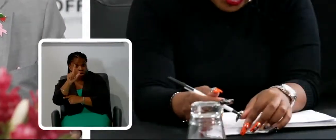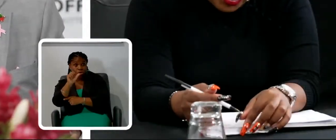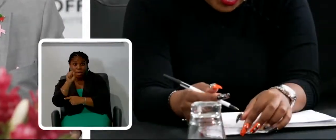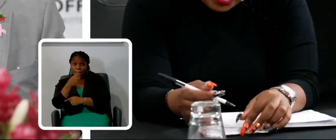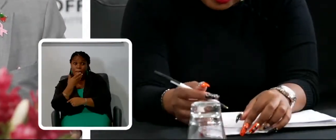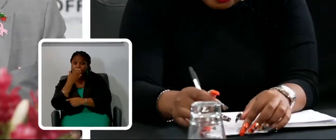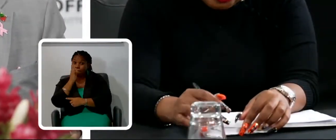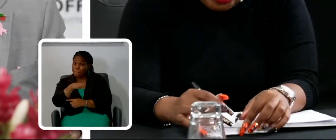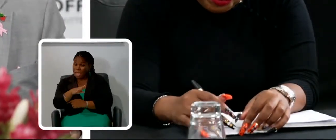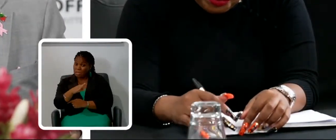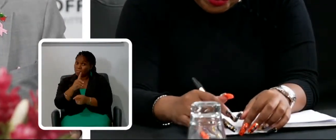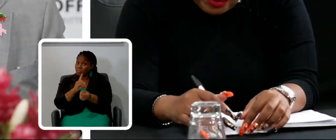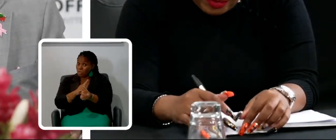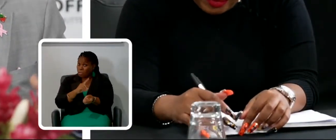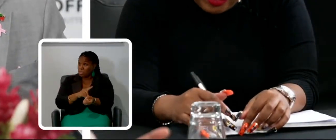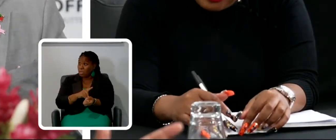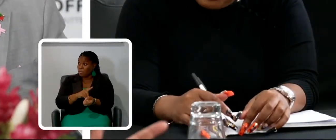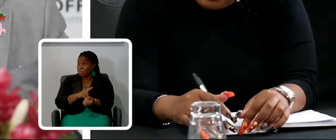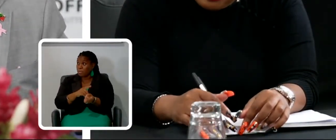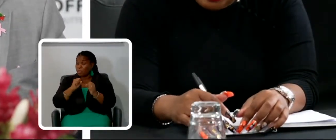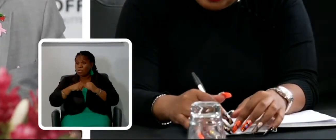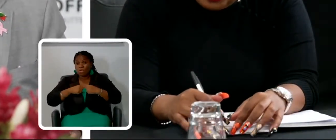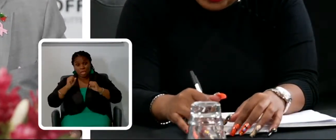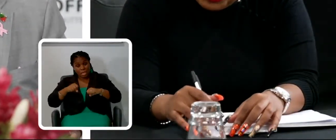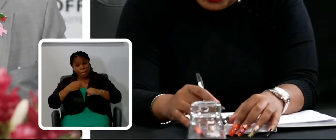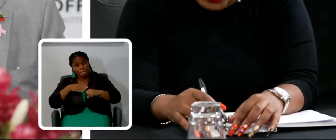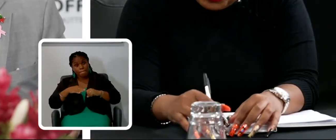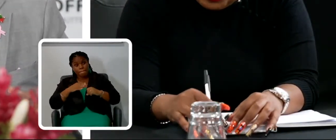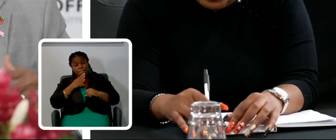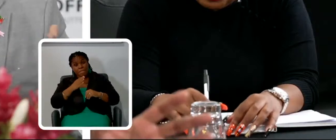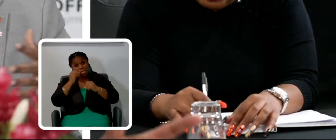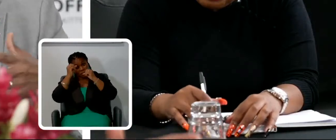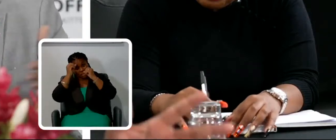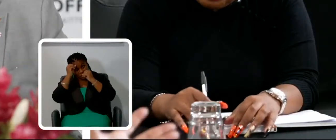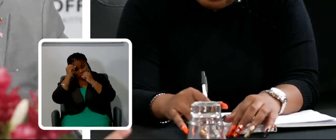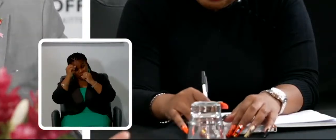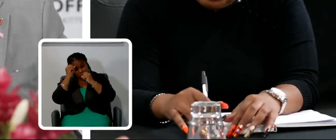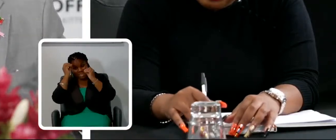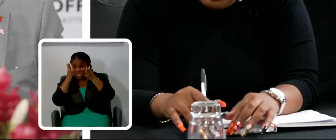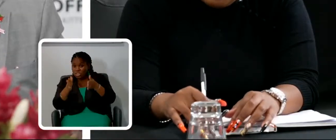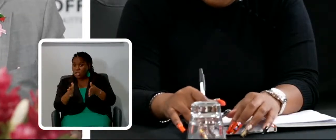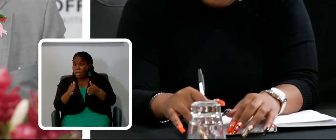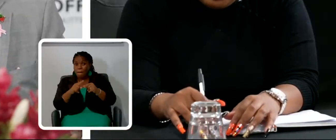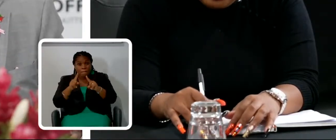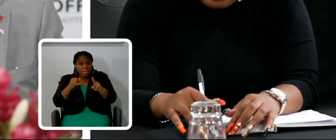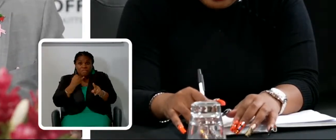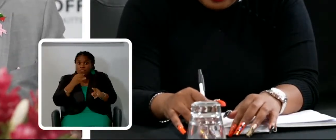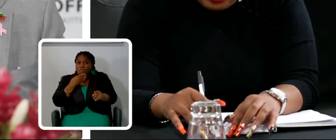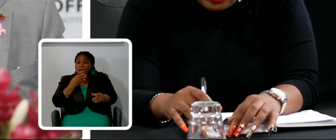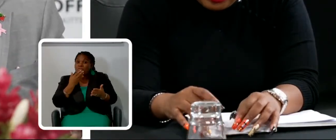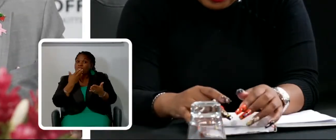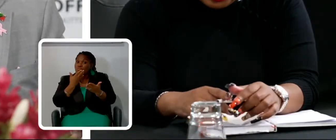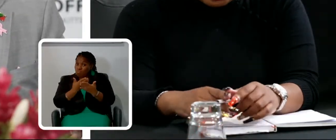Think about it. You can be a teacher, but if you ain't got the ethical grounding, you can be taking advantage of your students.